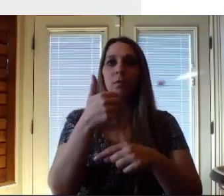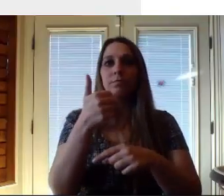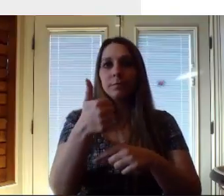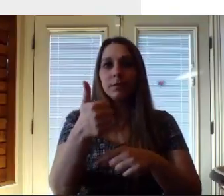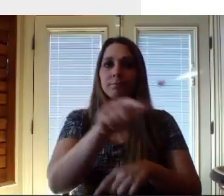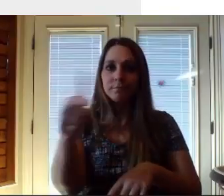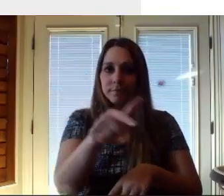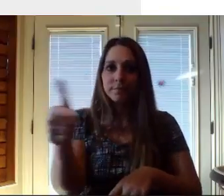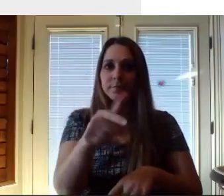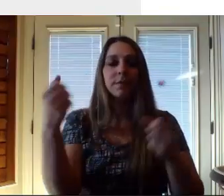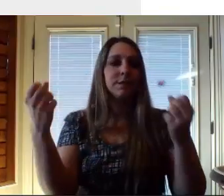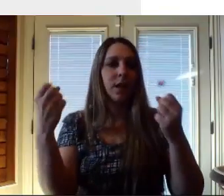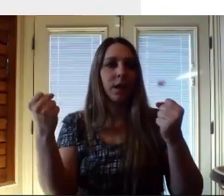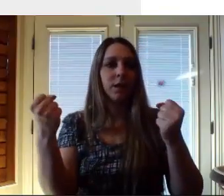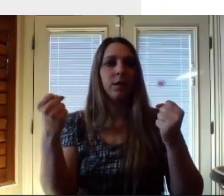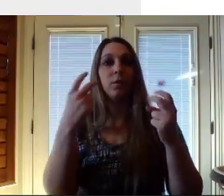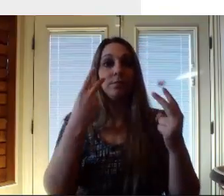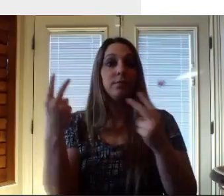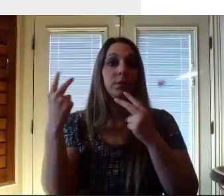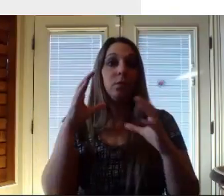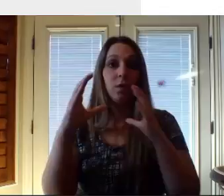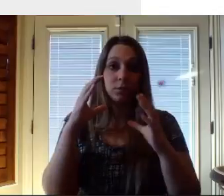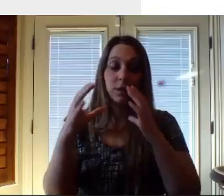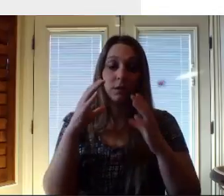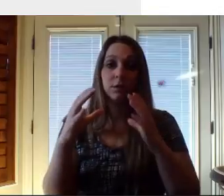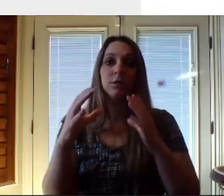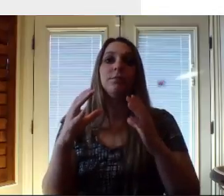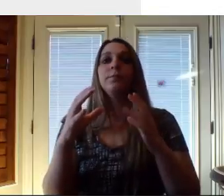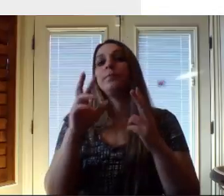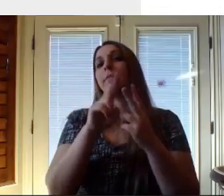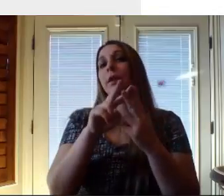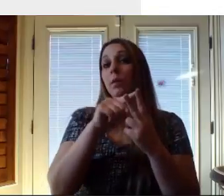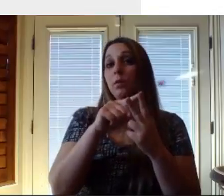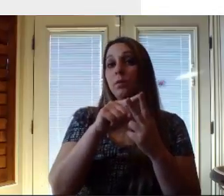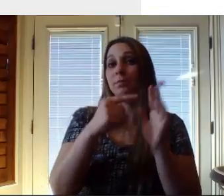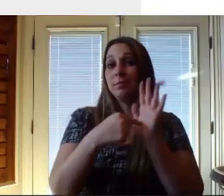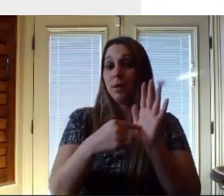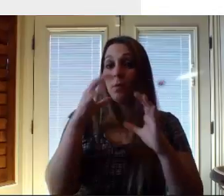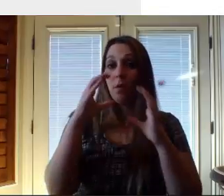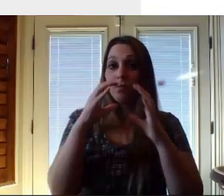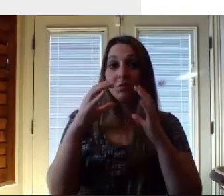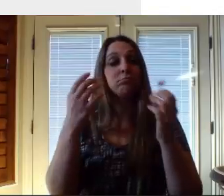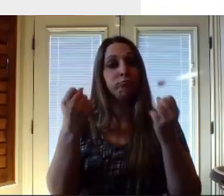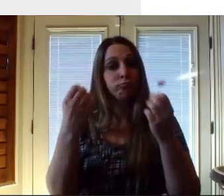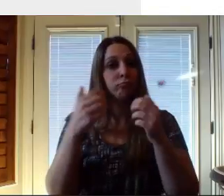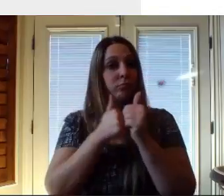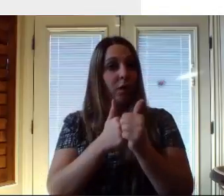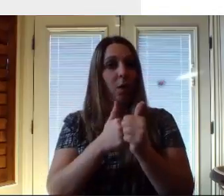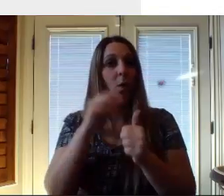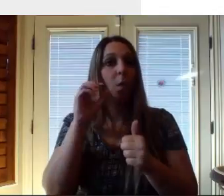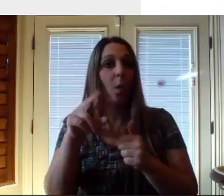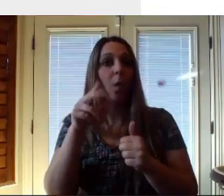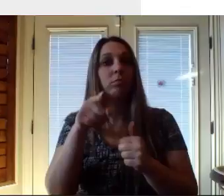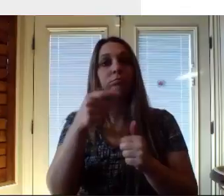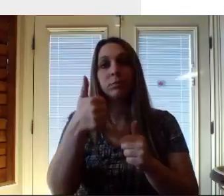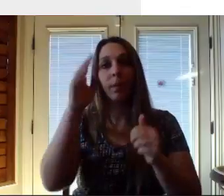conversation practice in which you will do a video call with a partner and sign either the sample conversation